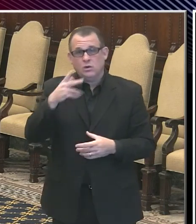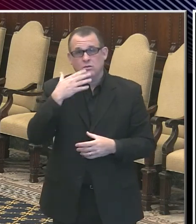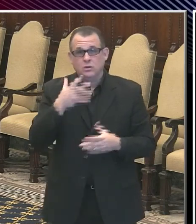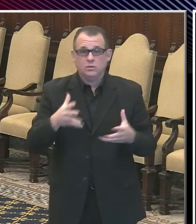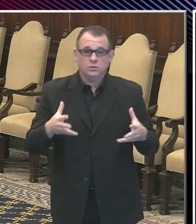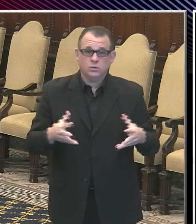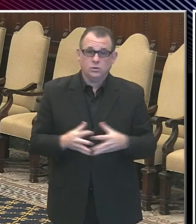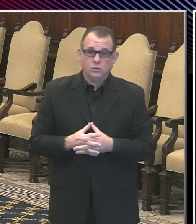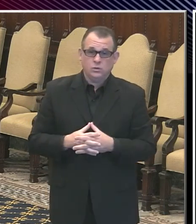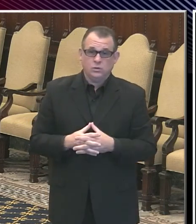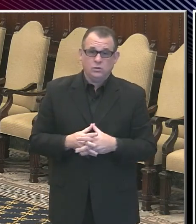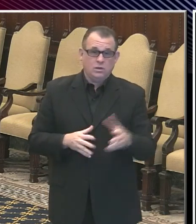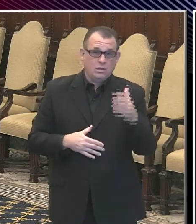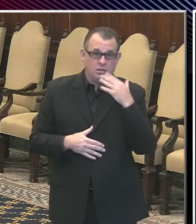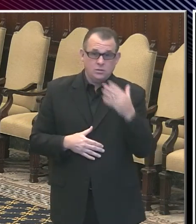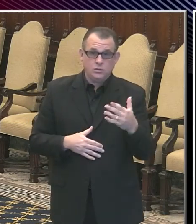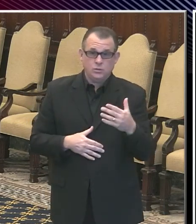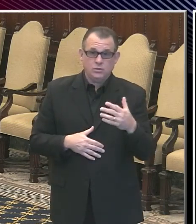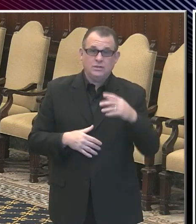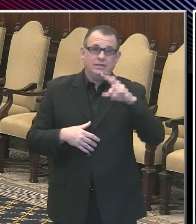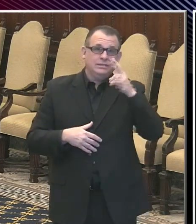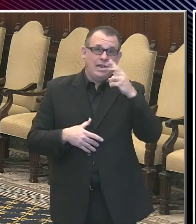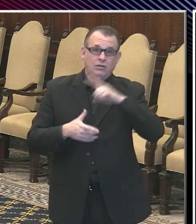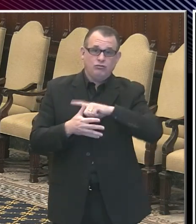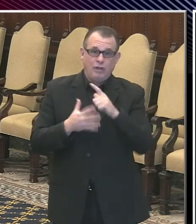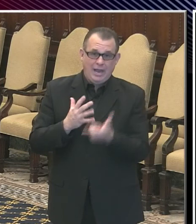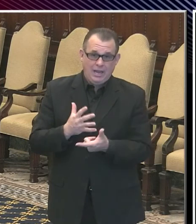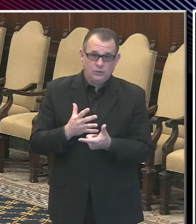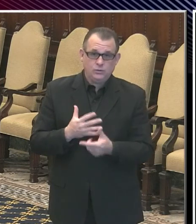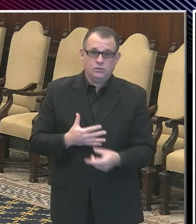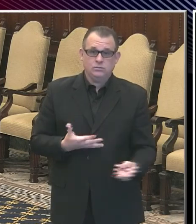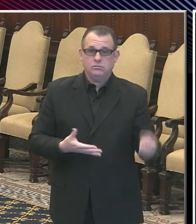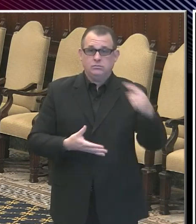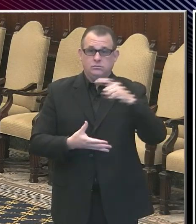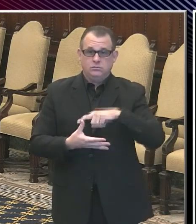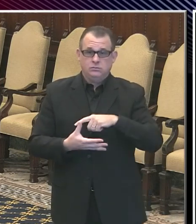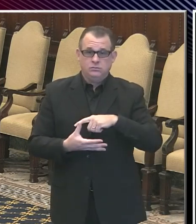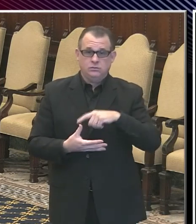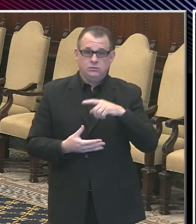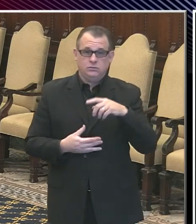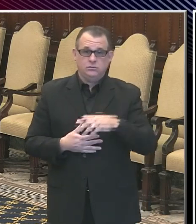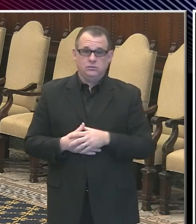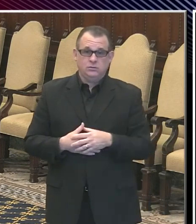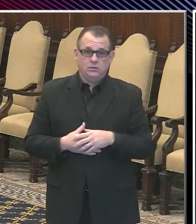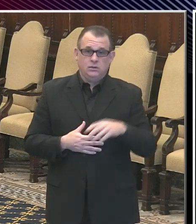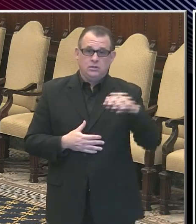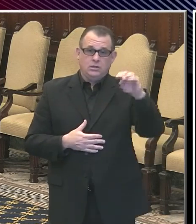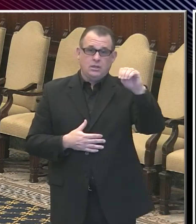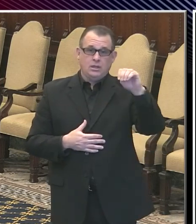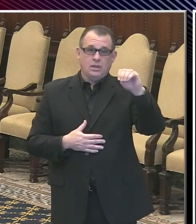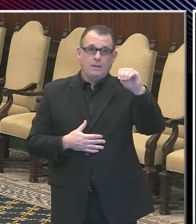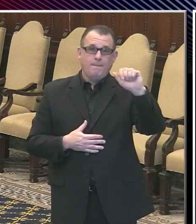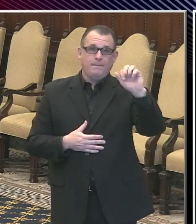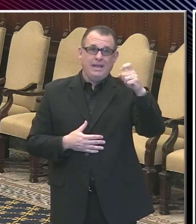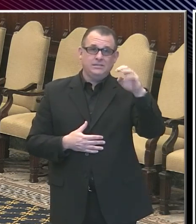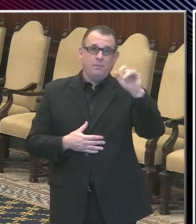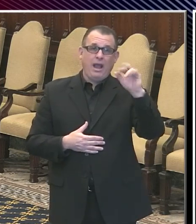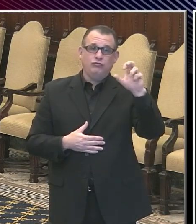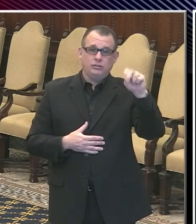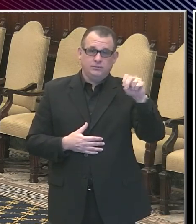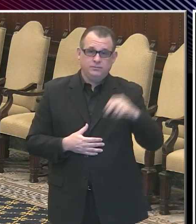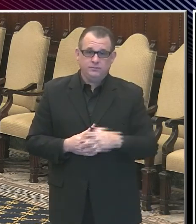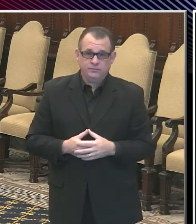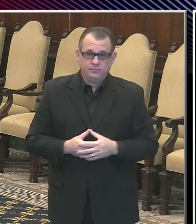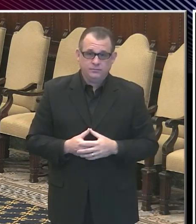Okay, thank you, Kennedy. We will now move to a second round of questions. And first up is Max Marin of Billy Penn. Hey, this